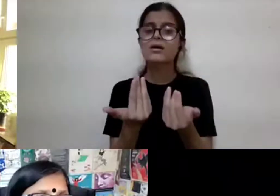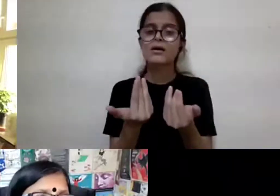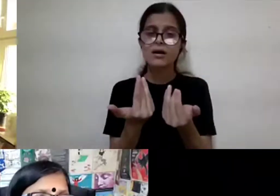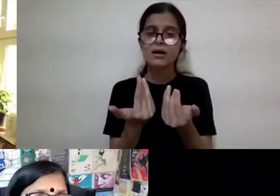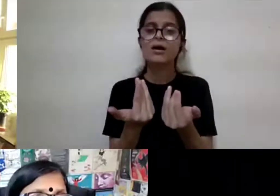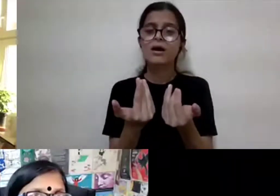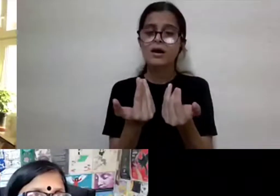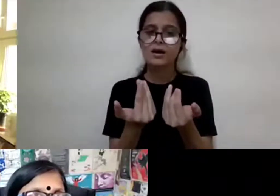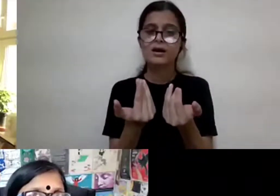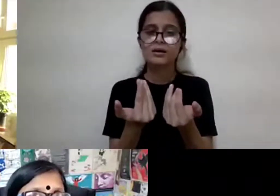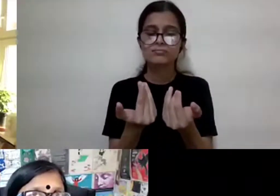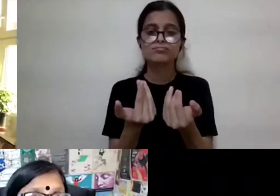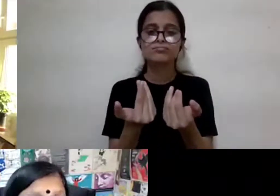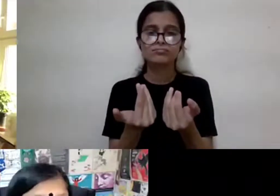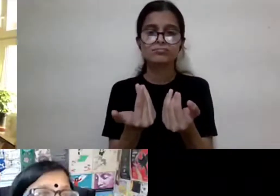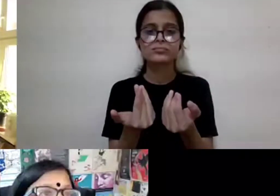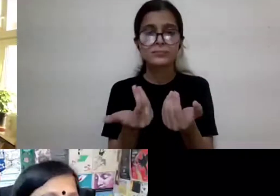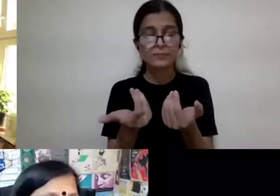also